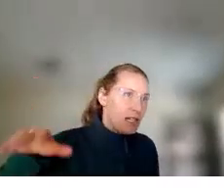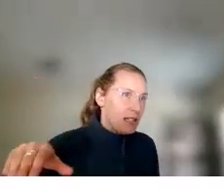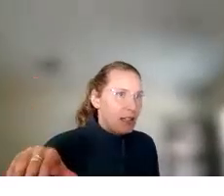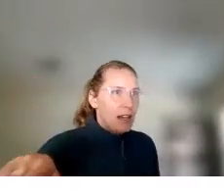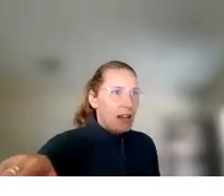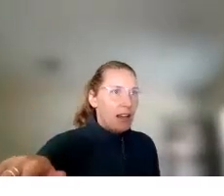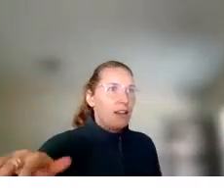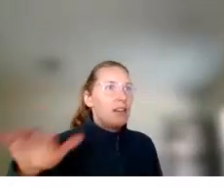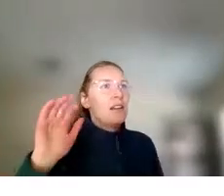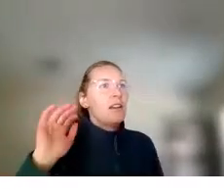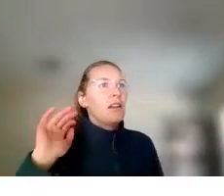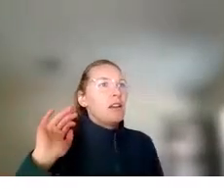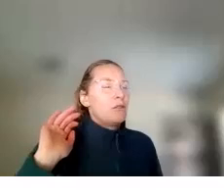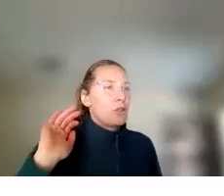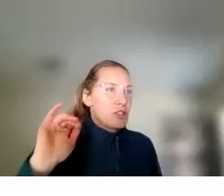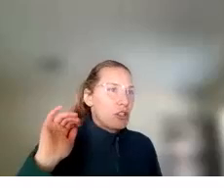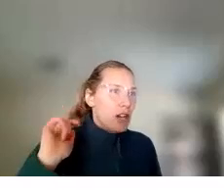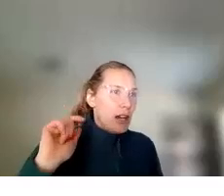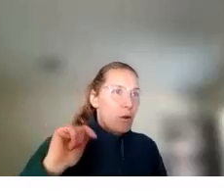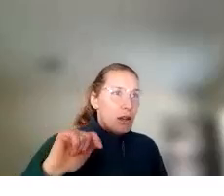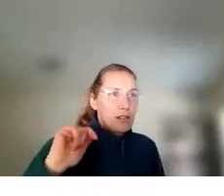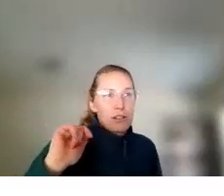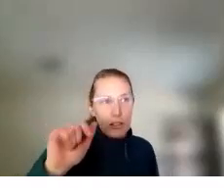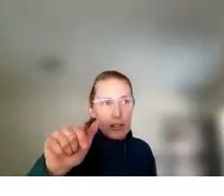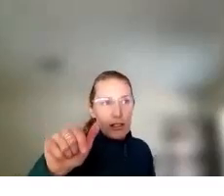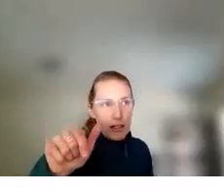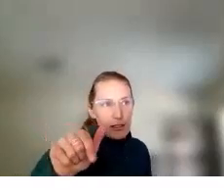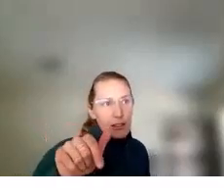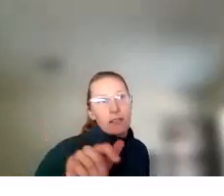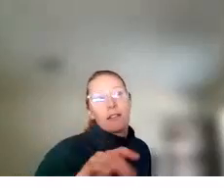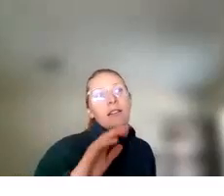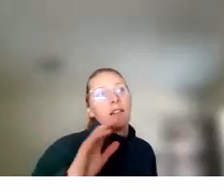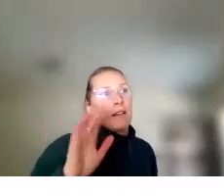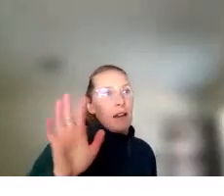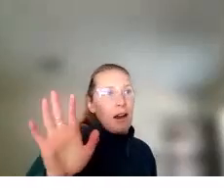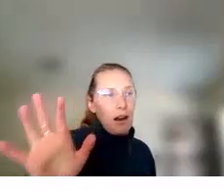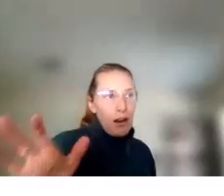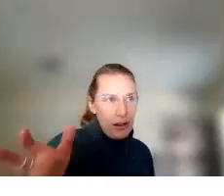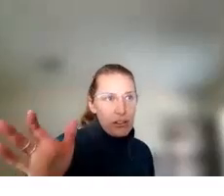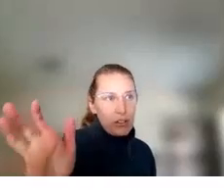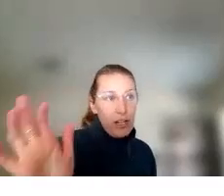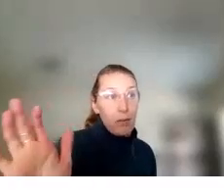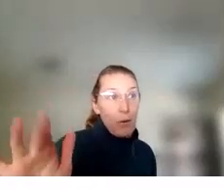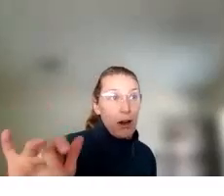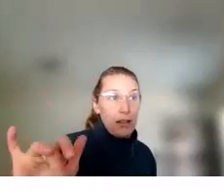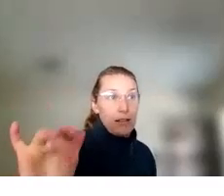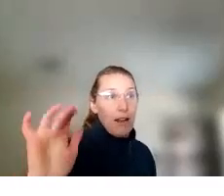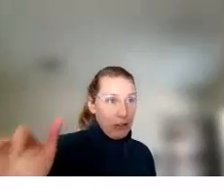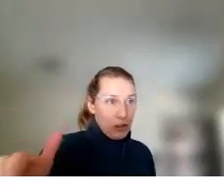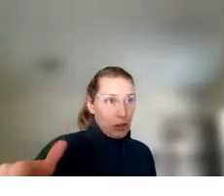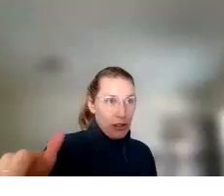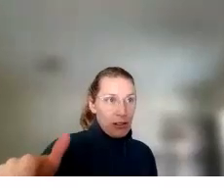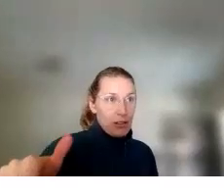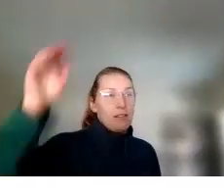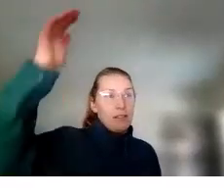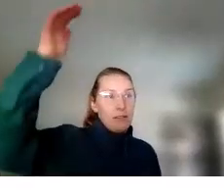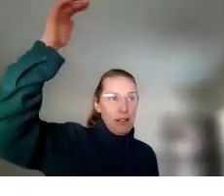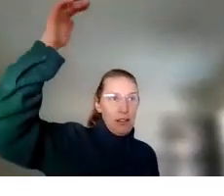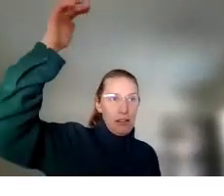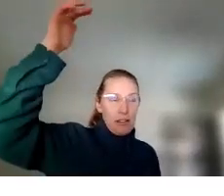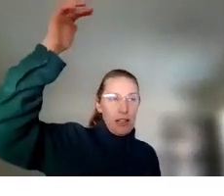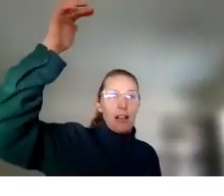into CLLI for July 1 cert dates. On July 1,